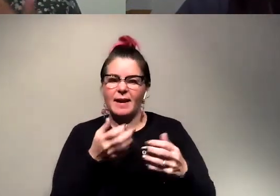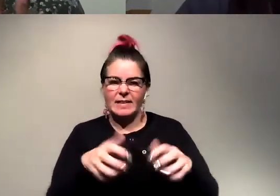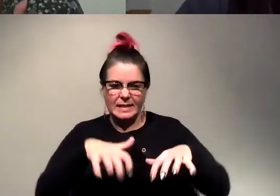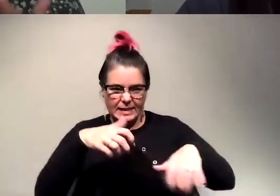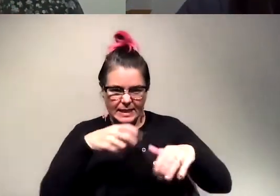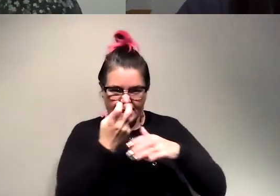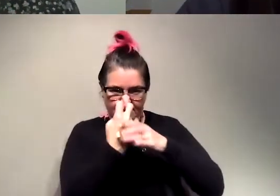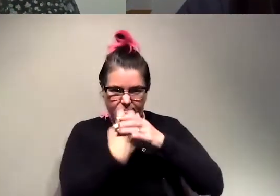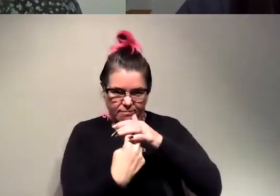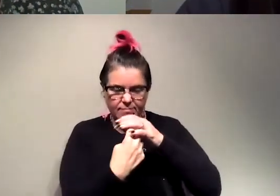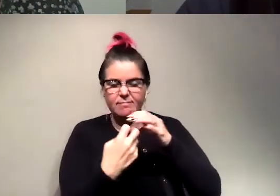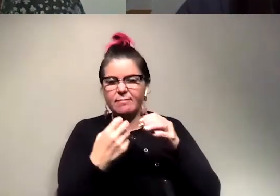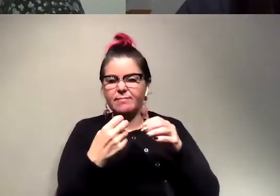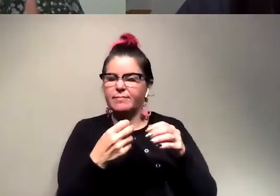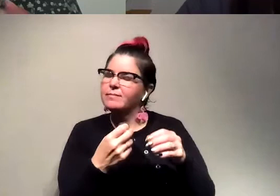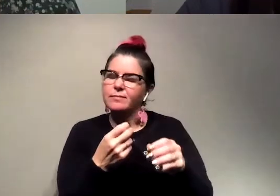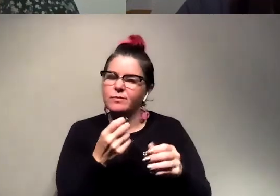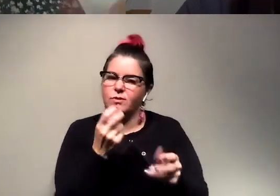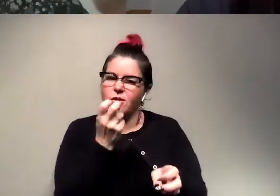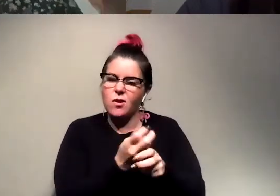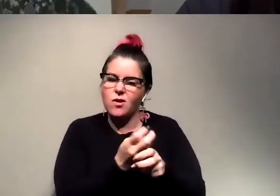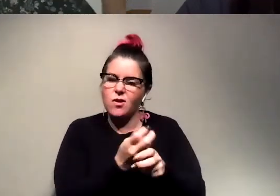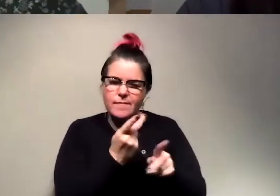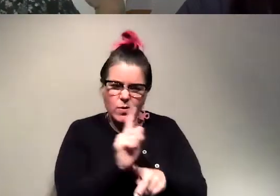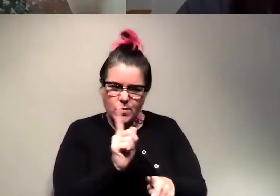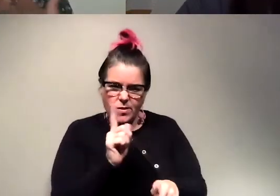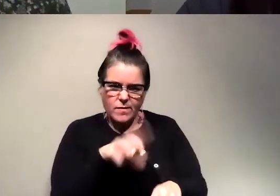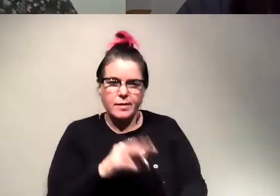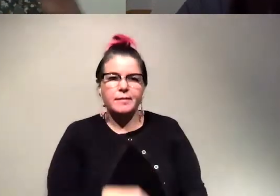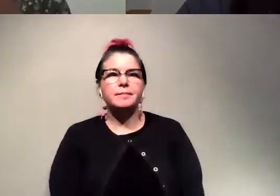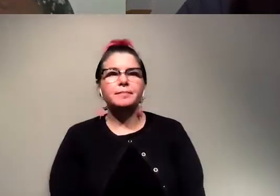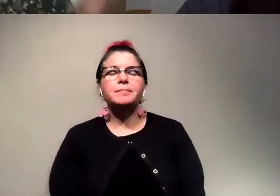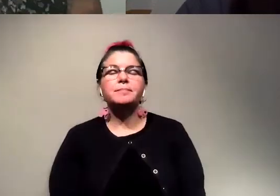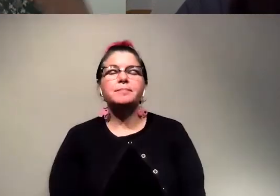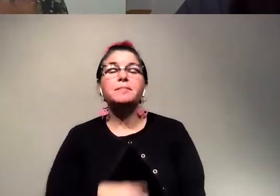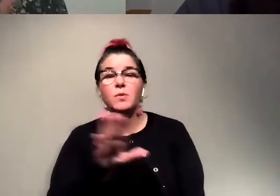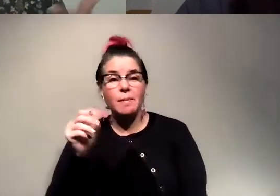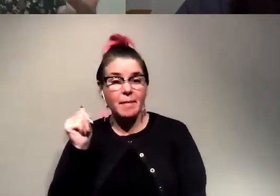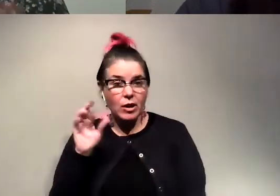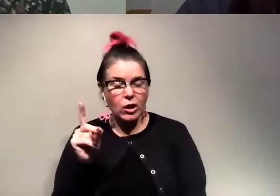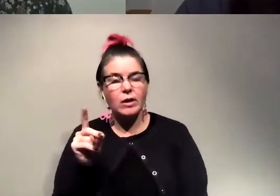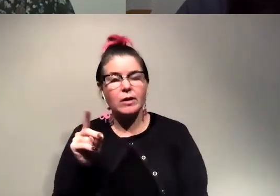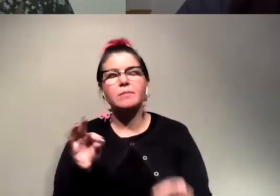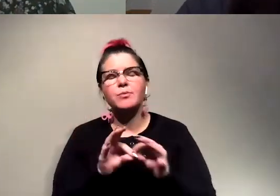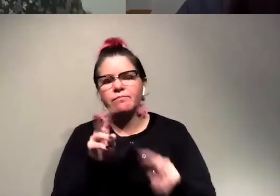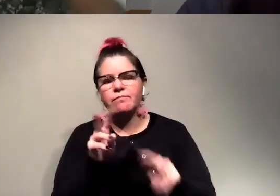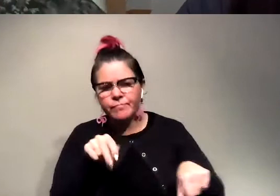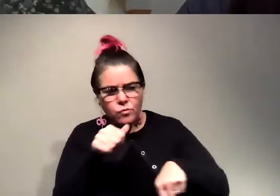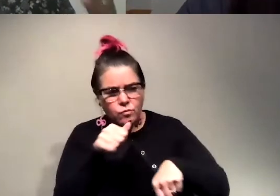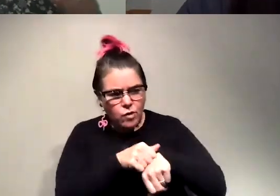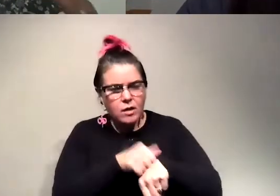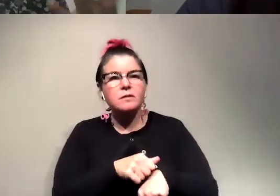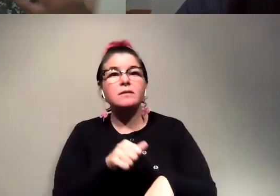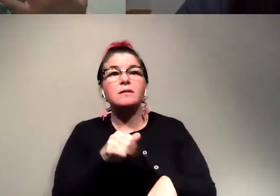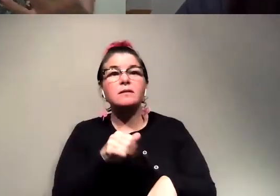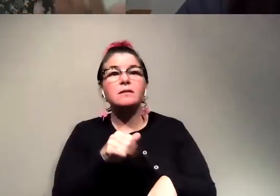have like burrows in there. It's really hard to like figure out where they'll be. But like in your backyard, you're gonna want to look on the rocks. If it's the middle of the